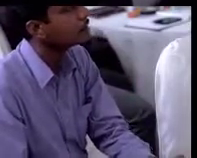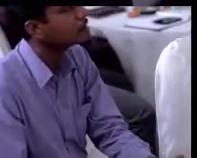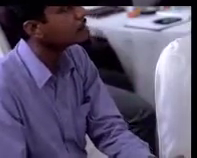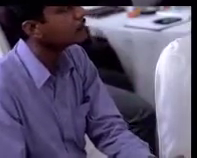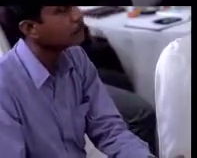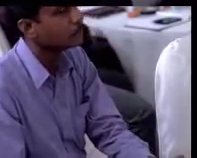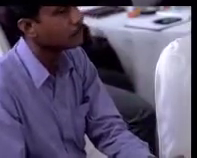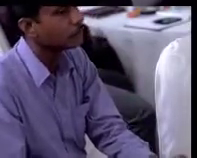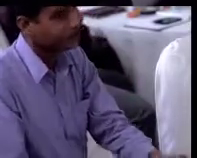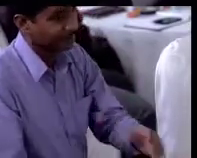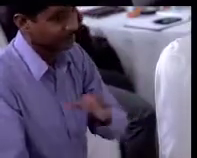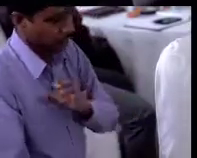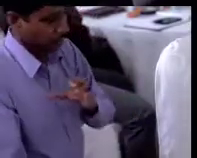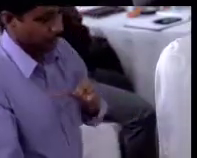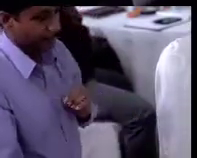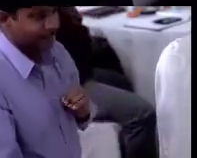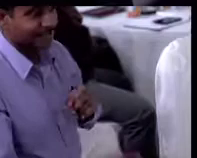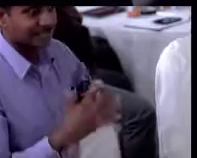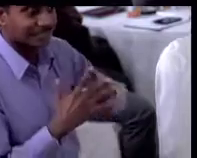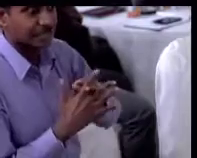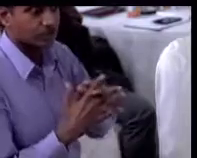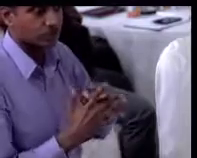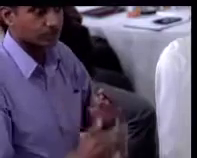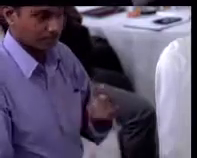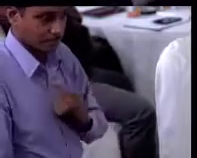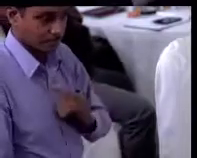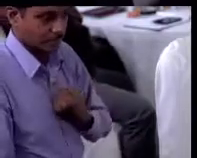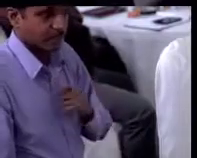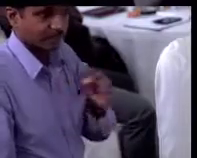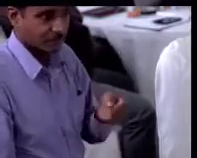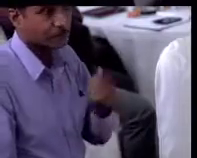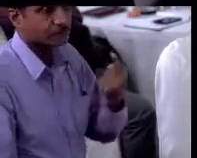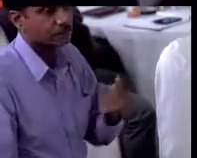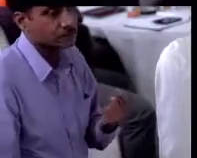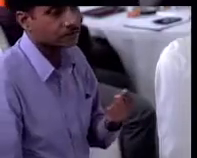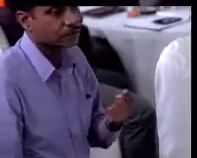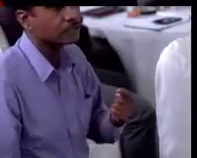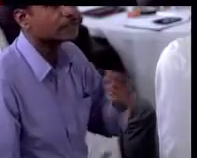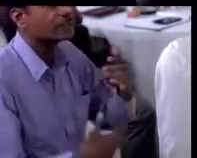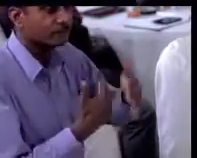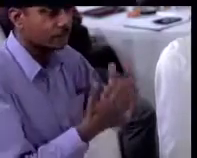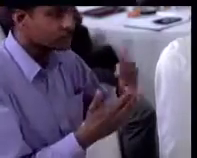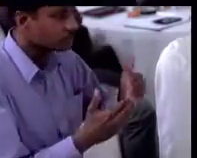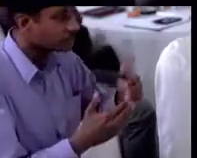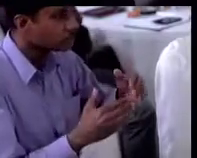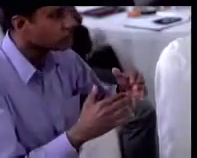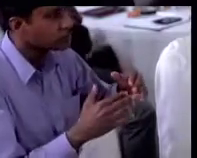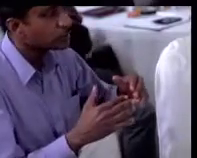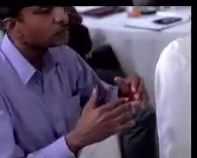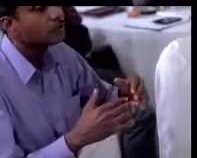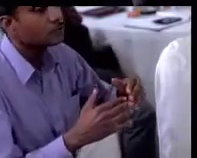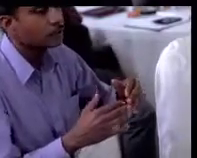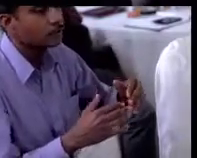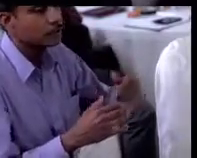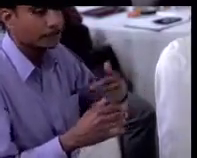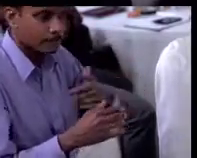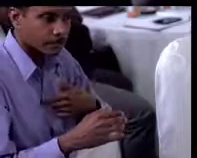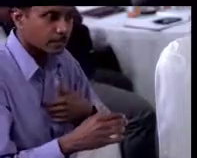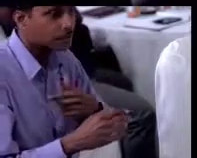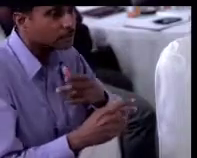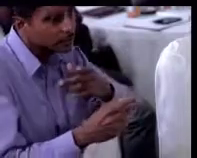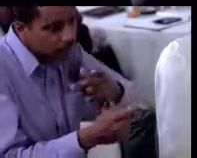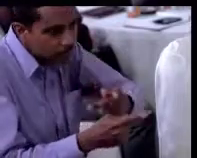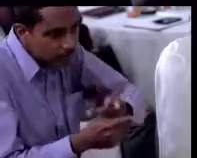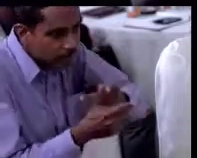that was basically me at first. Your company is really you at first, and that grew